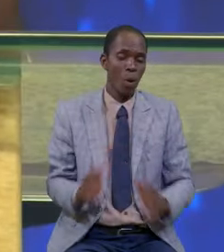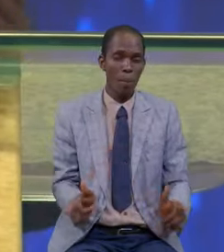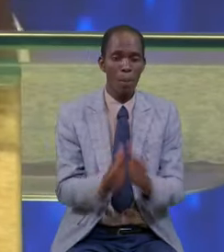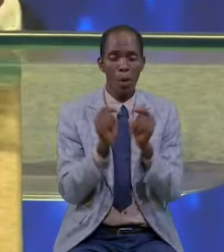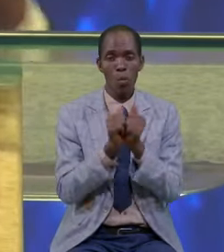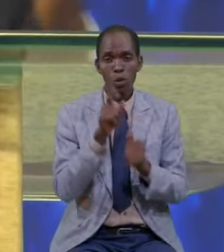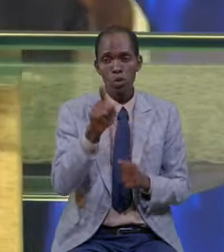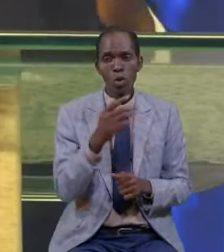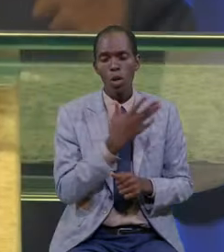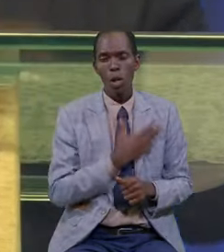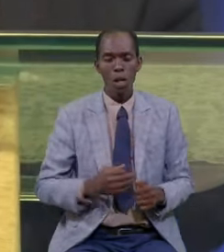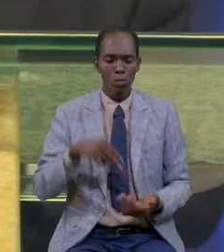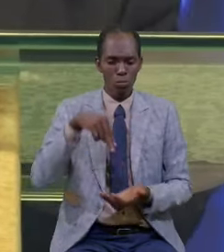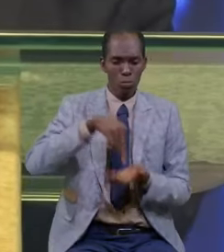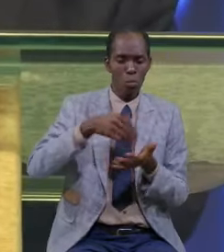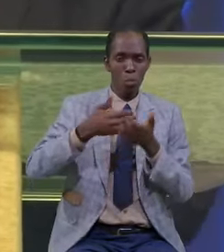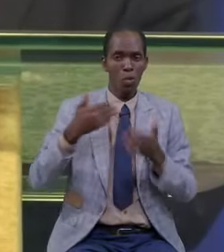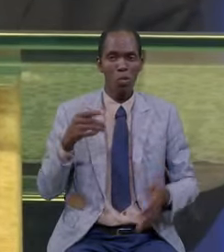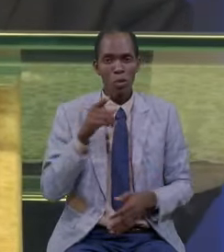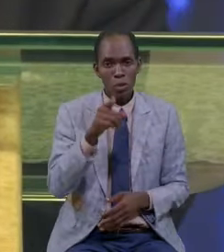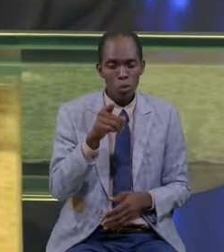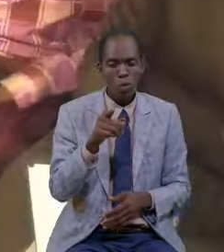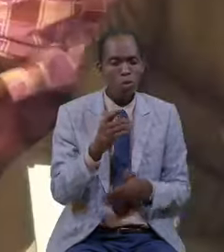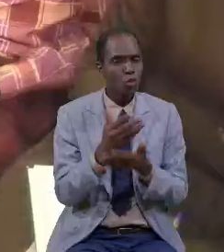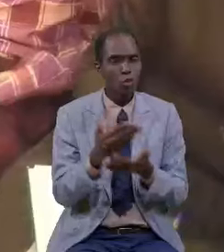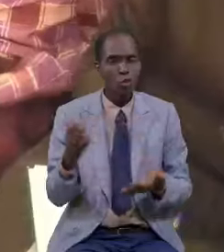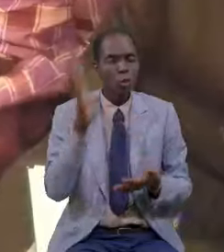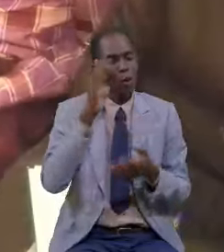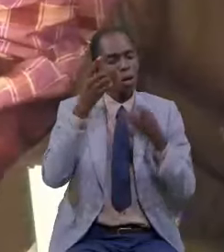shows up before you, something will happen.